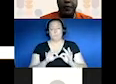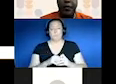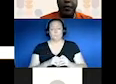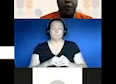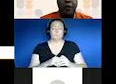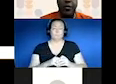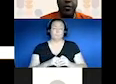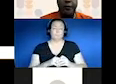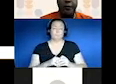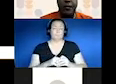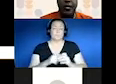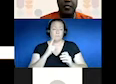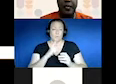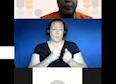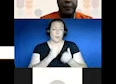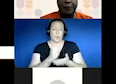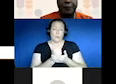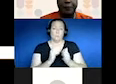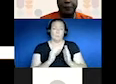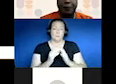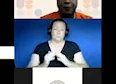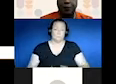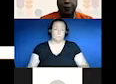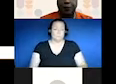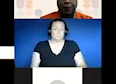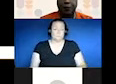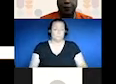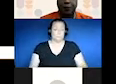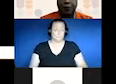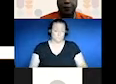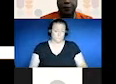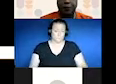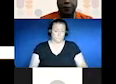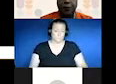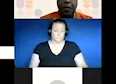advocating a community. Next slide.